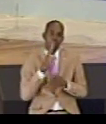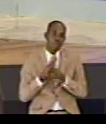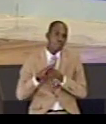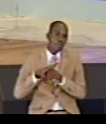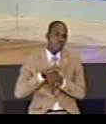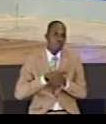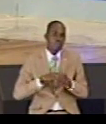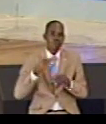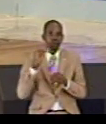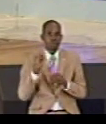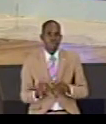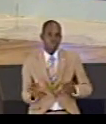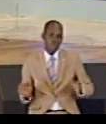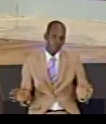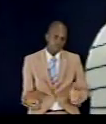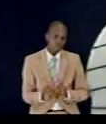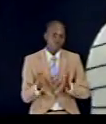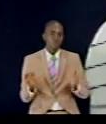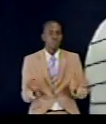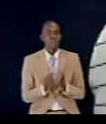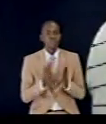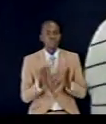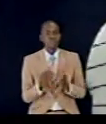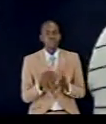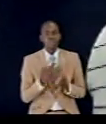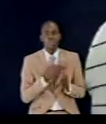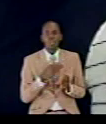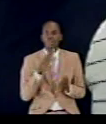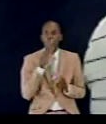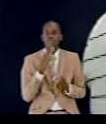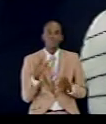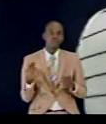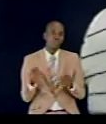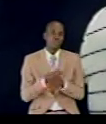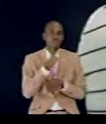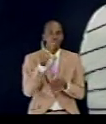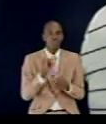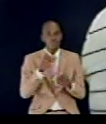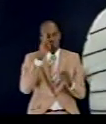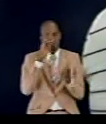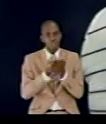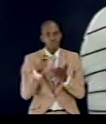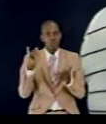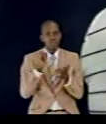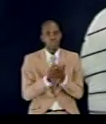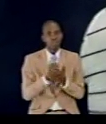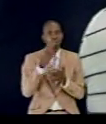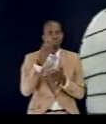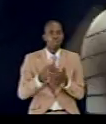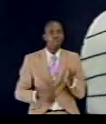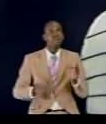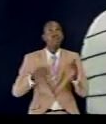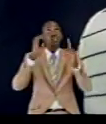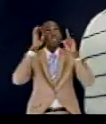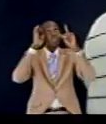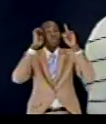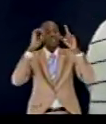fully persuaded person here today, and being fully persuaded that what he had promised, tell